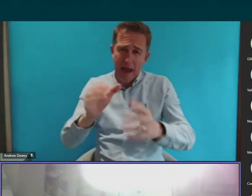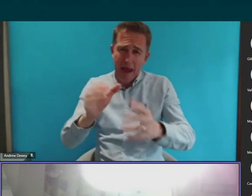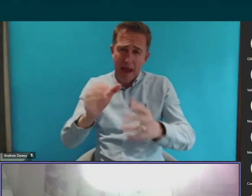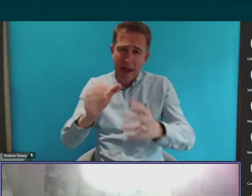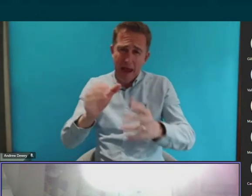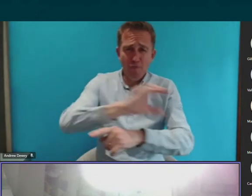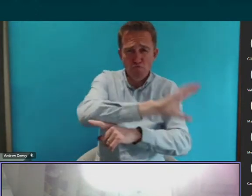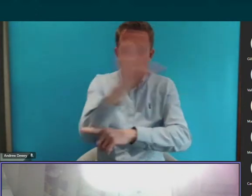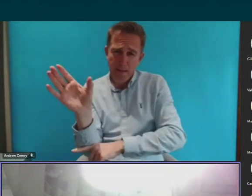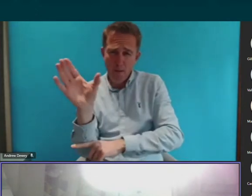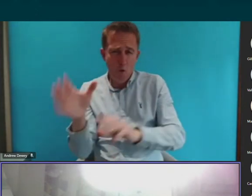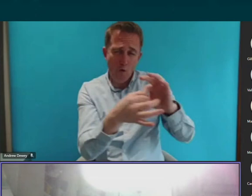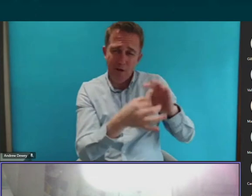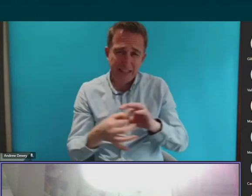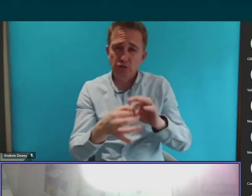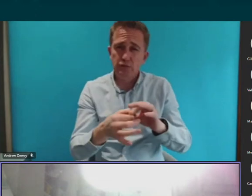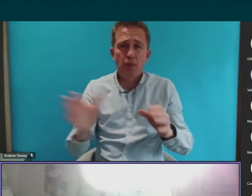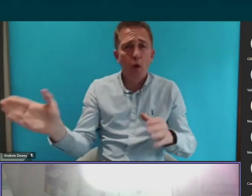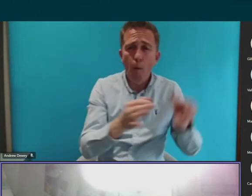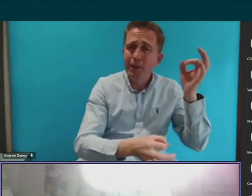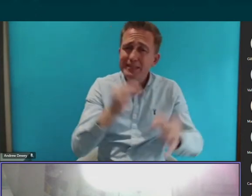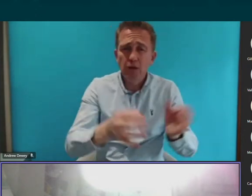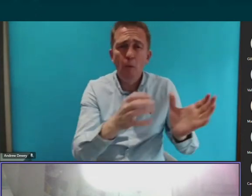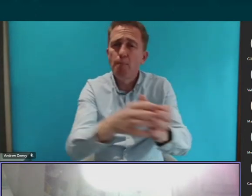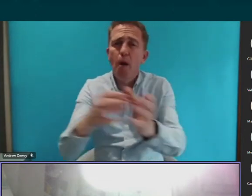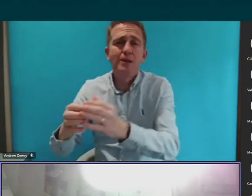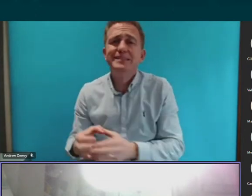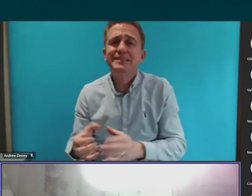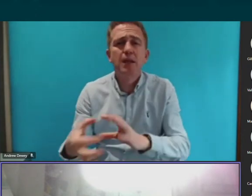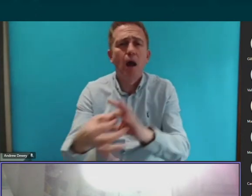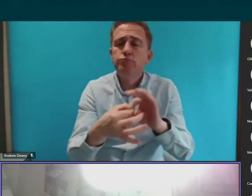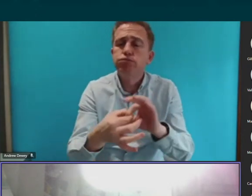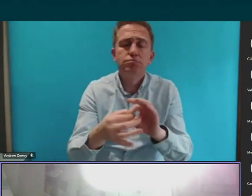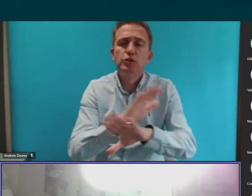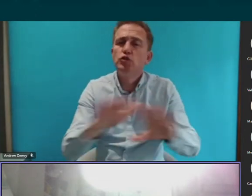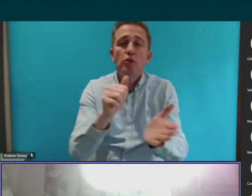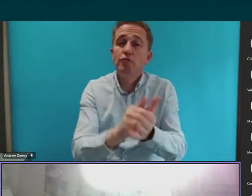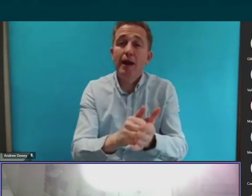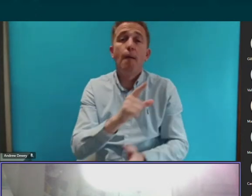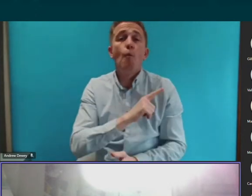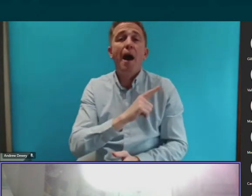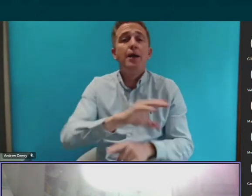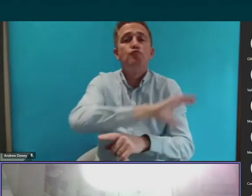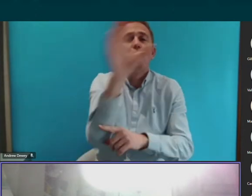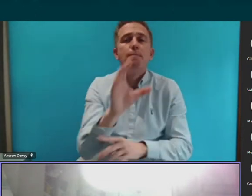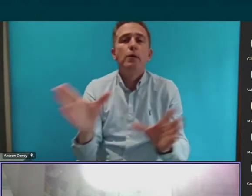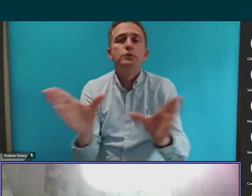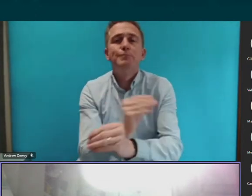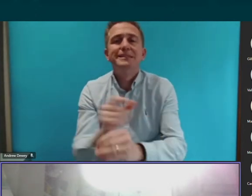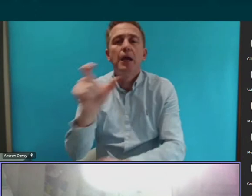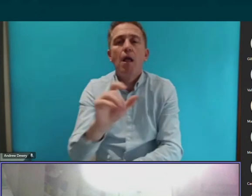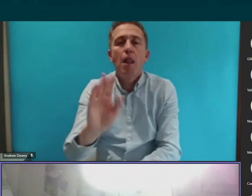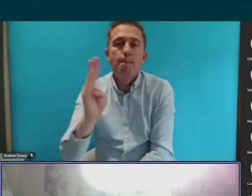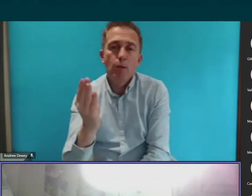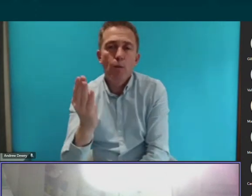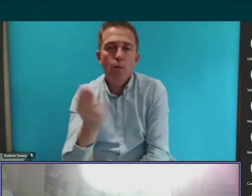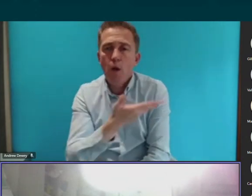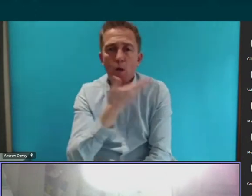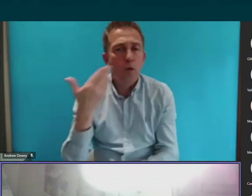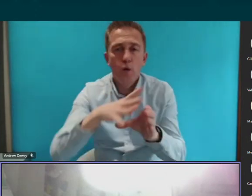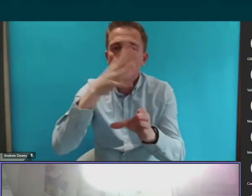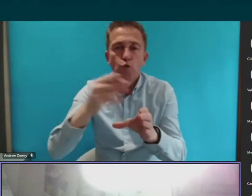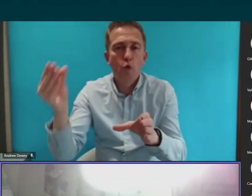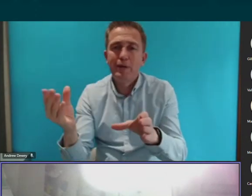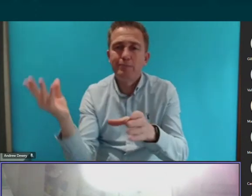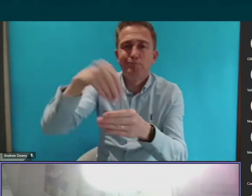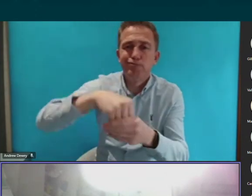and all parties are working together equally is not correct, as the rainbow is missing blue, as none of the Conservative Party have been mentioned